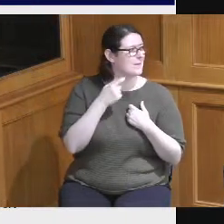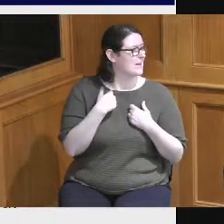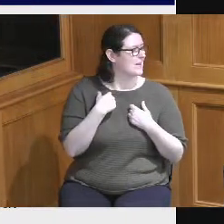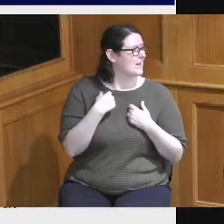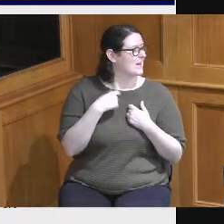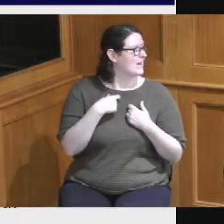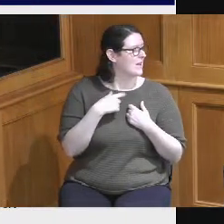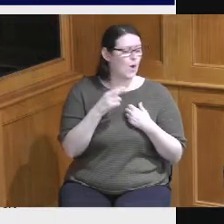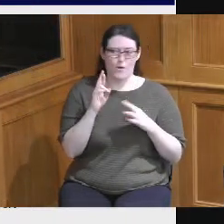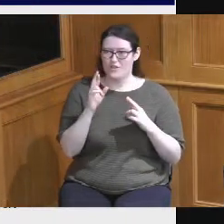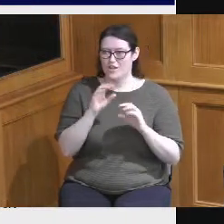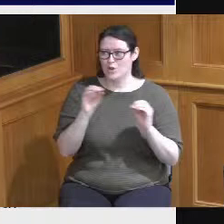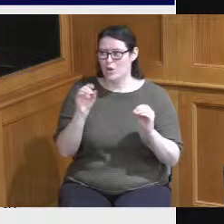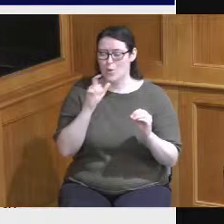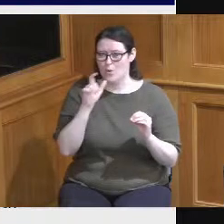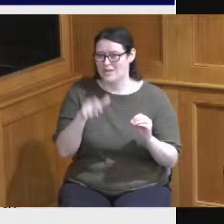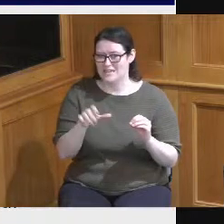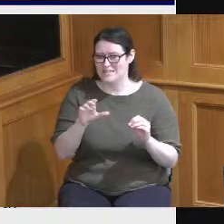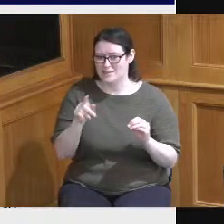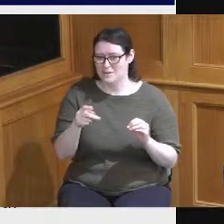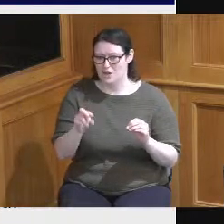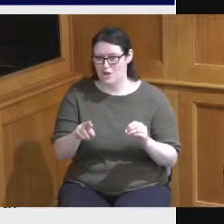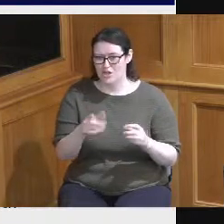do CPR.